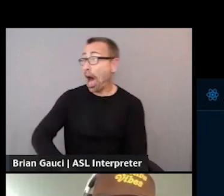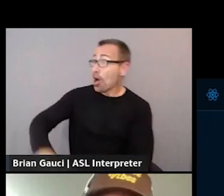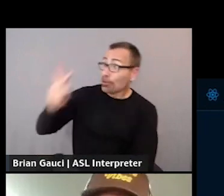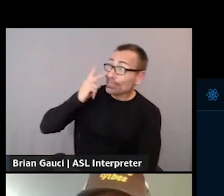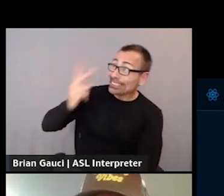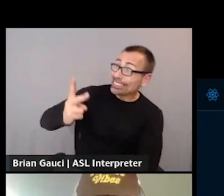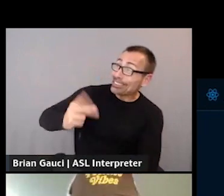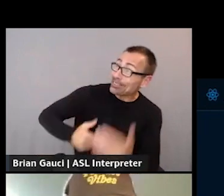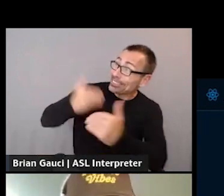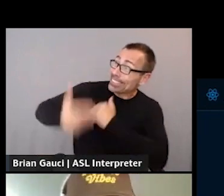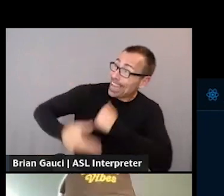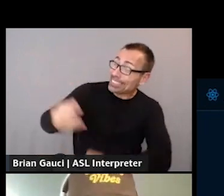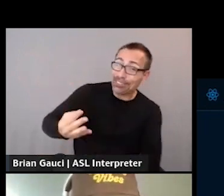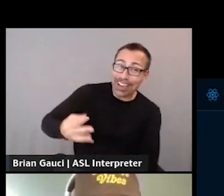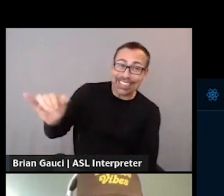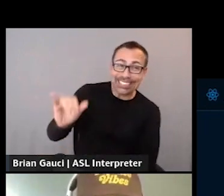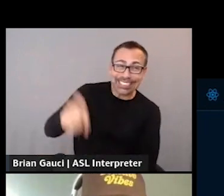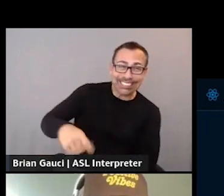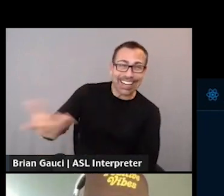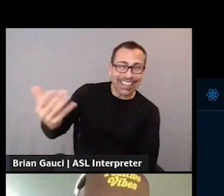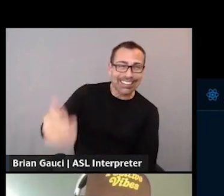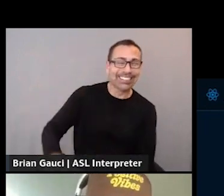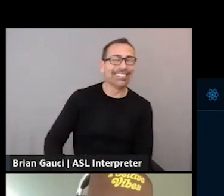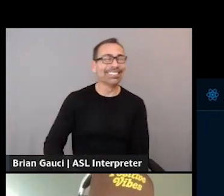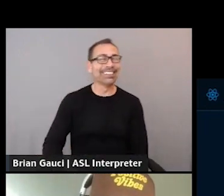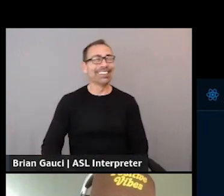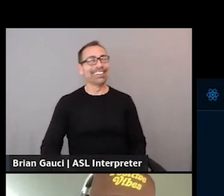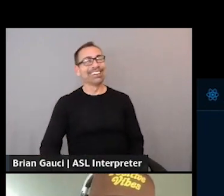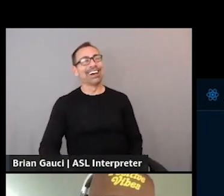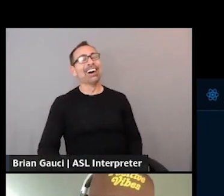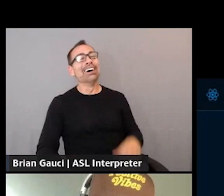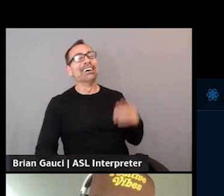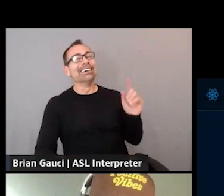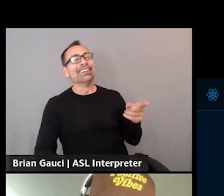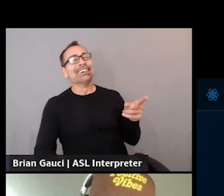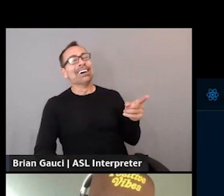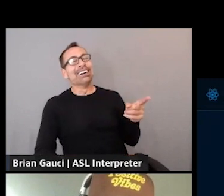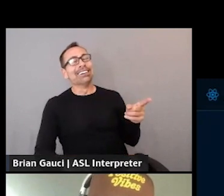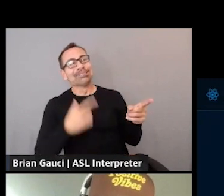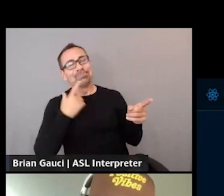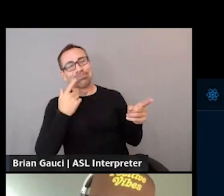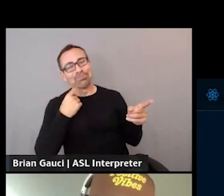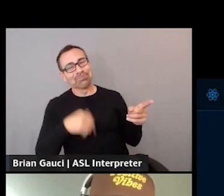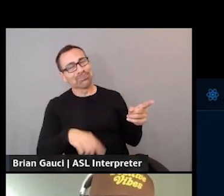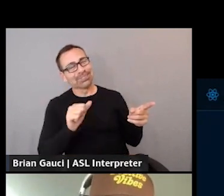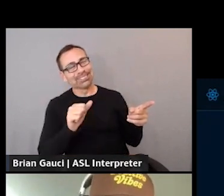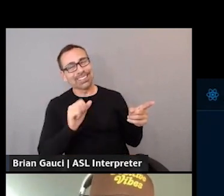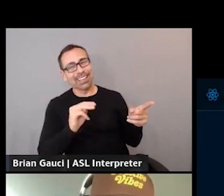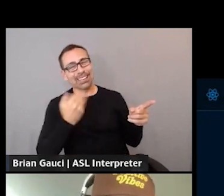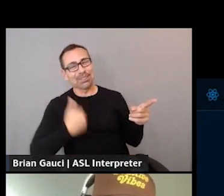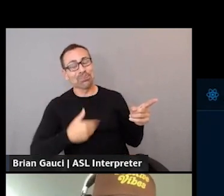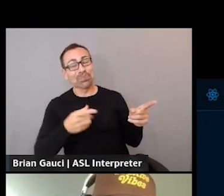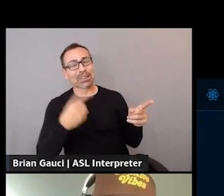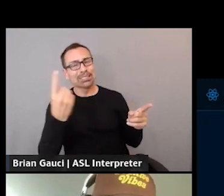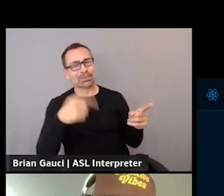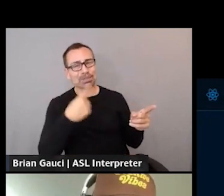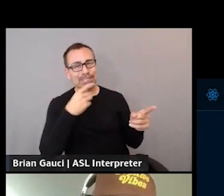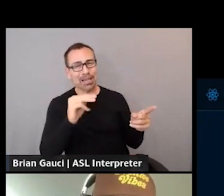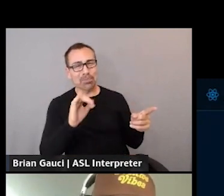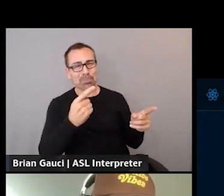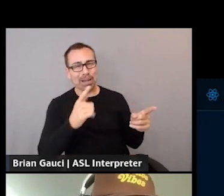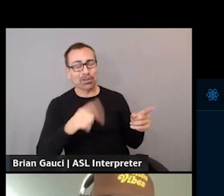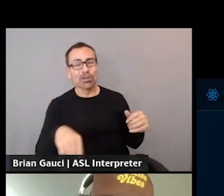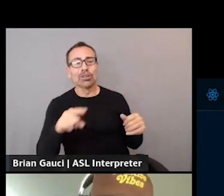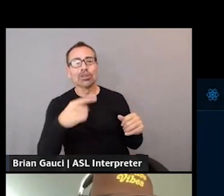same time. Something you just said though stood out to me, Michael, while you were talking too. You said AppSync